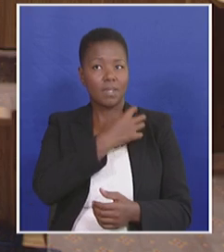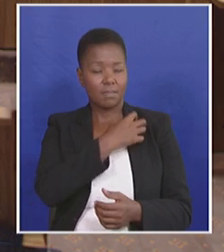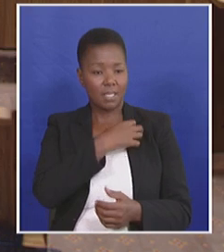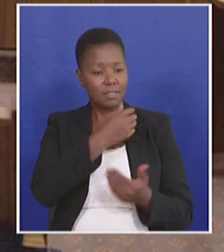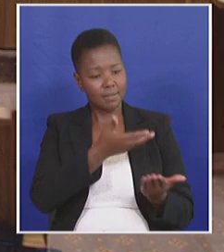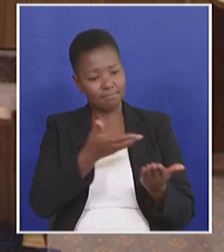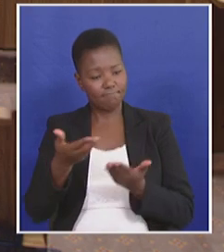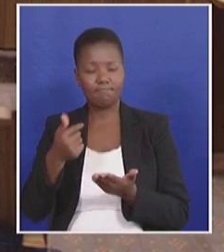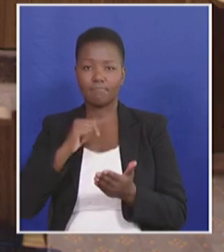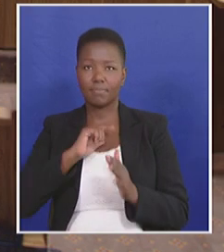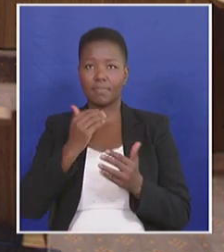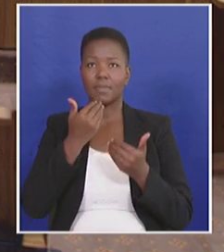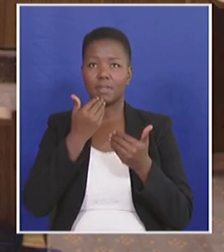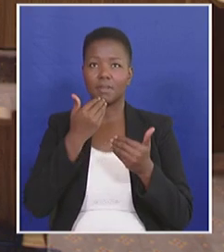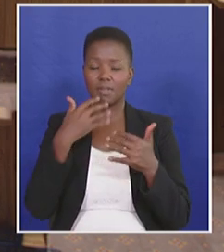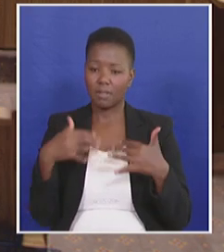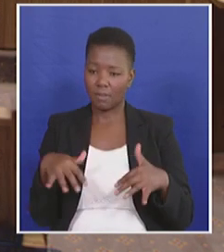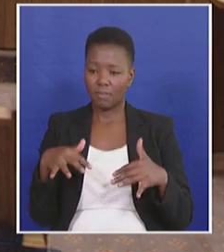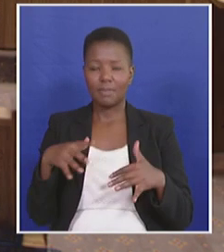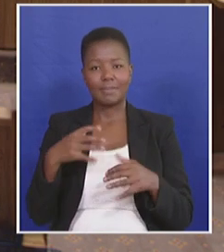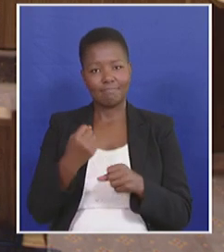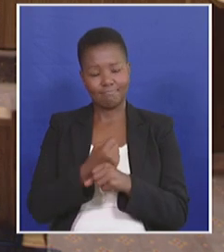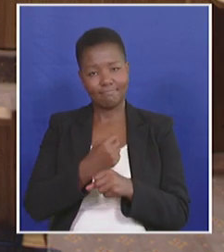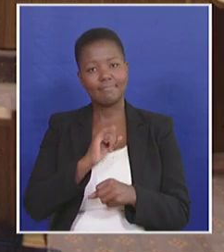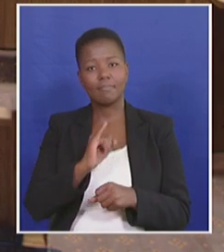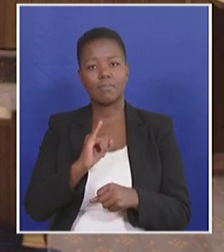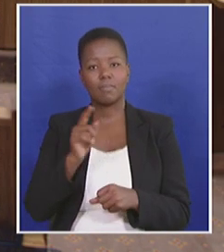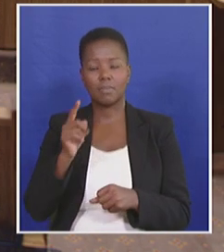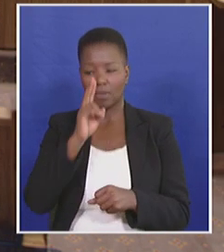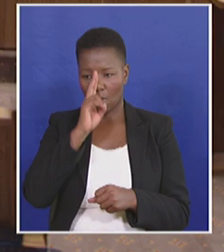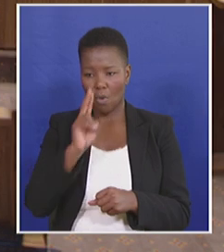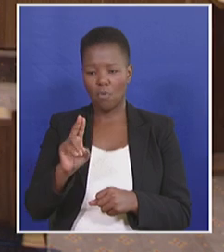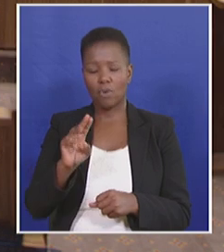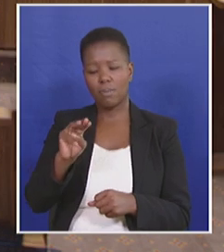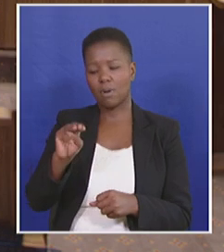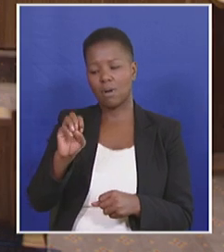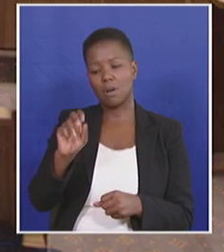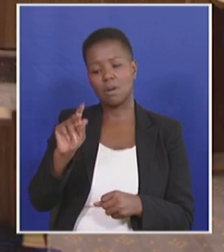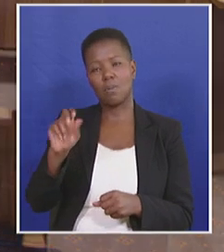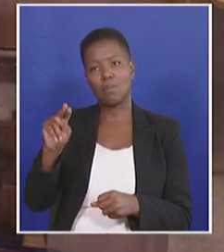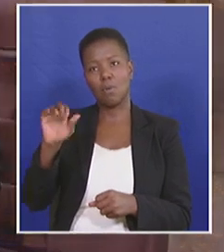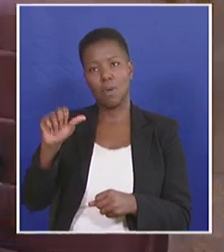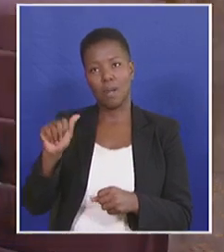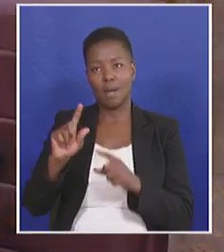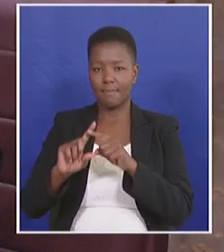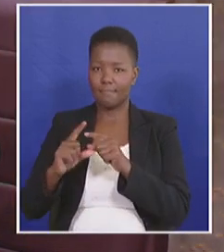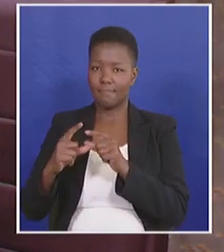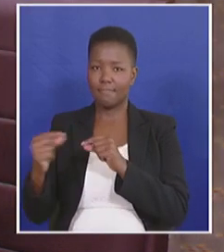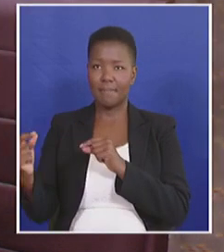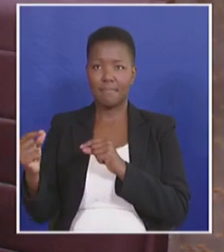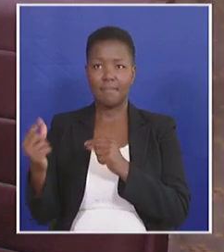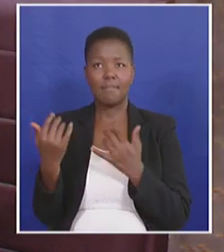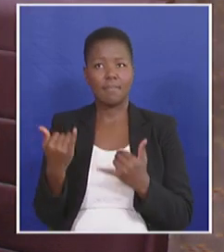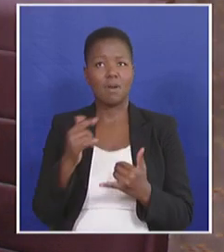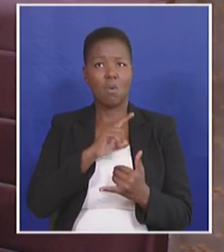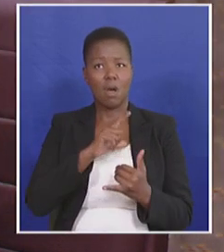Chair. It's a pity Honourable Mokwena's left, but I mean, just to specify that this, because the person he